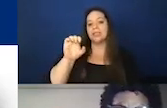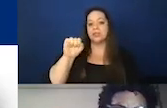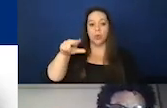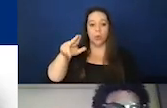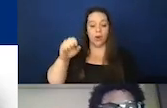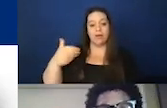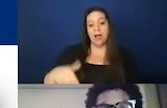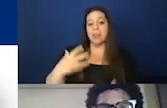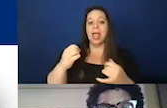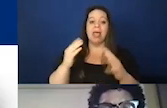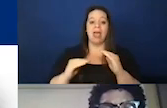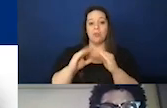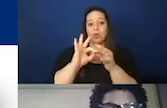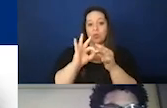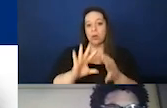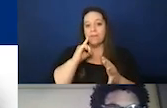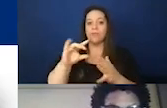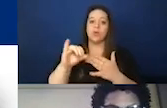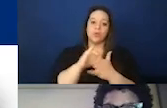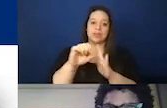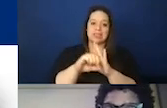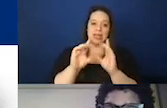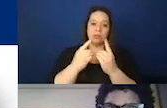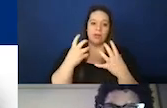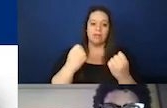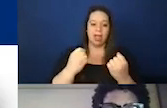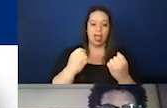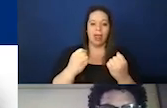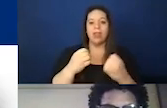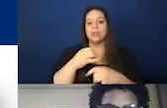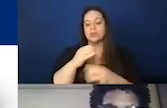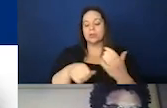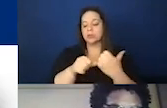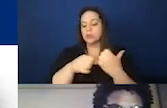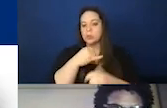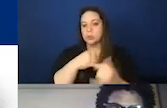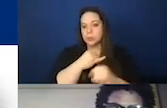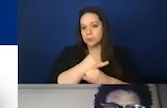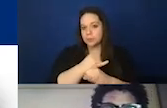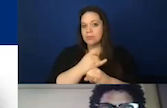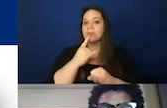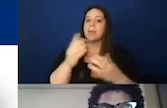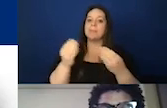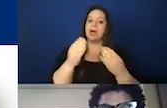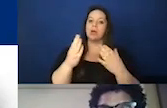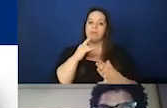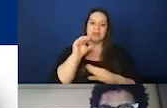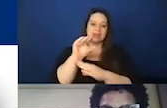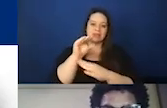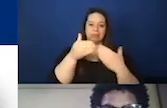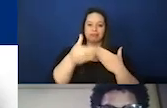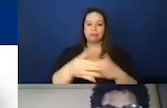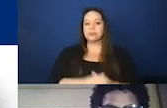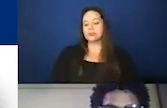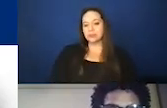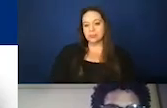the Health Equity Coordinator for the New York State Department of Health AIDS Institute. I'll be your moderator for the evening, and we're just going to go